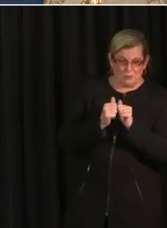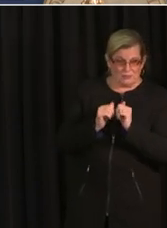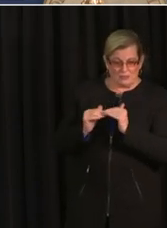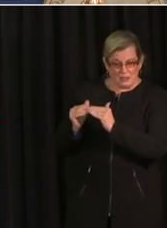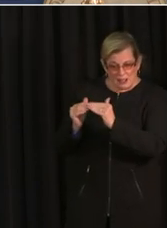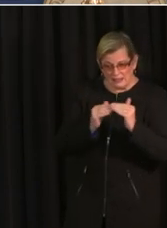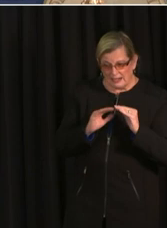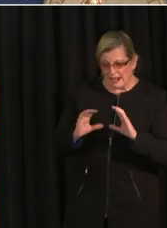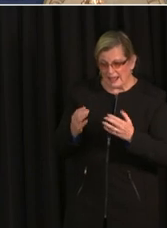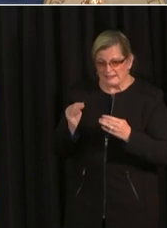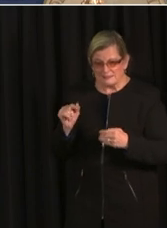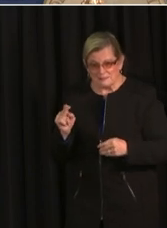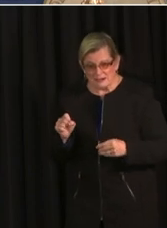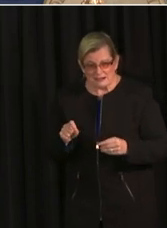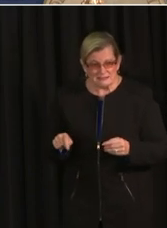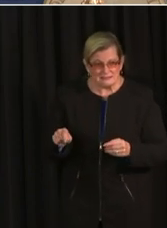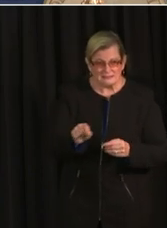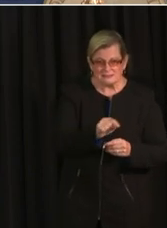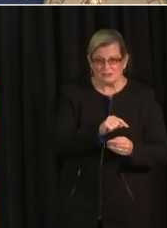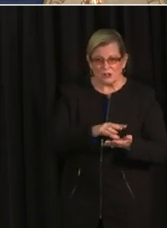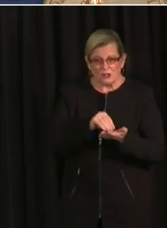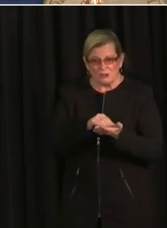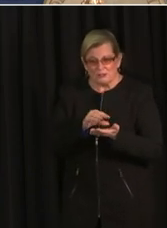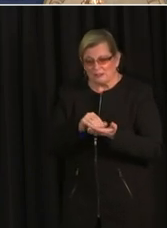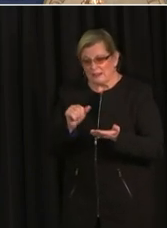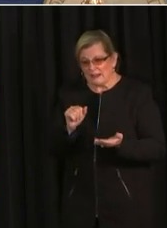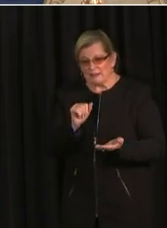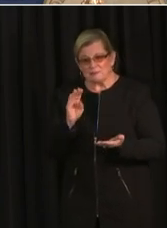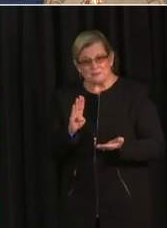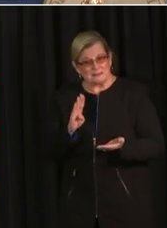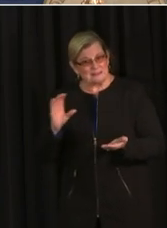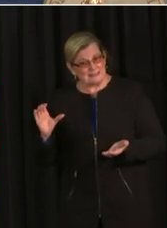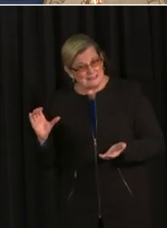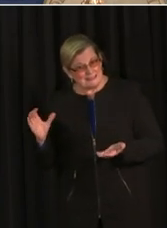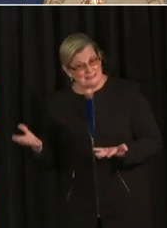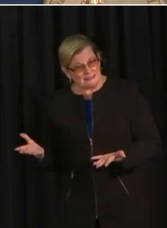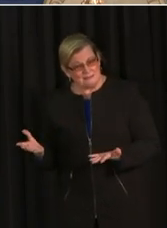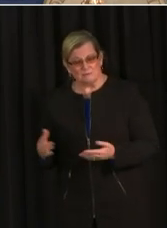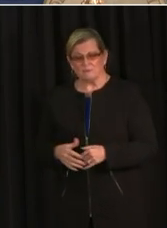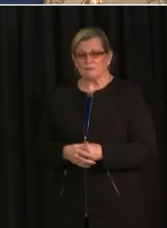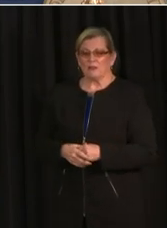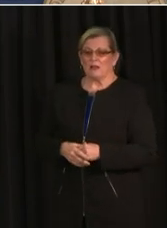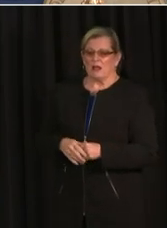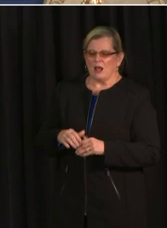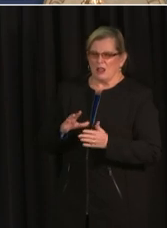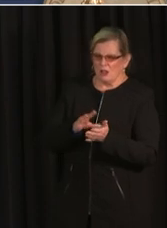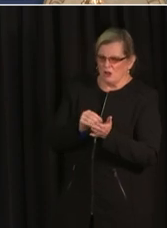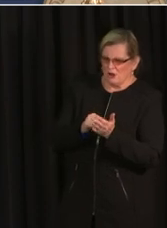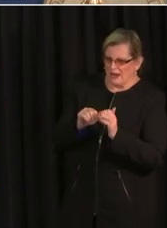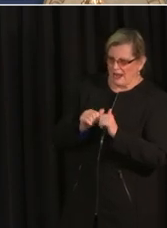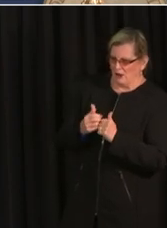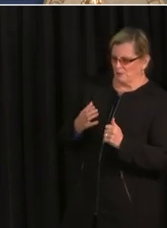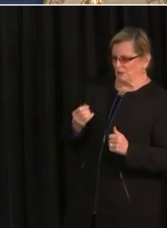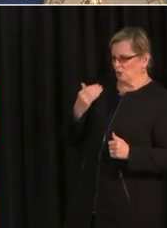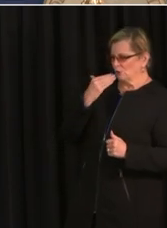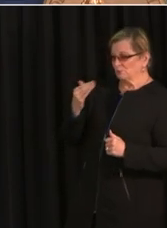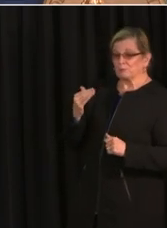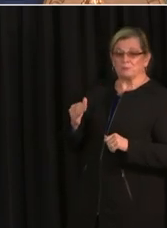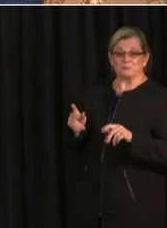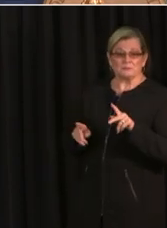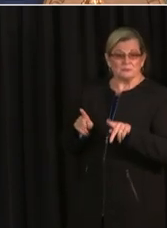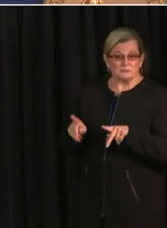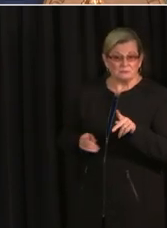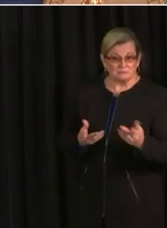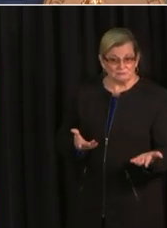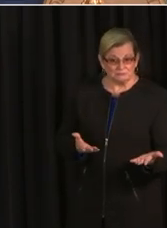colleagues, learning the ABCs, but also learning how to be good people.